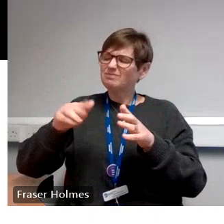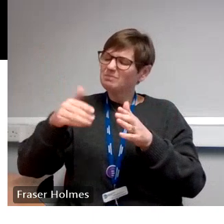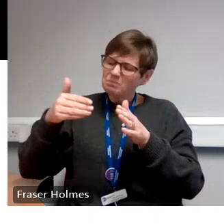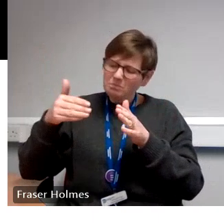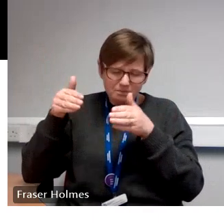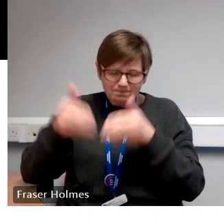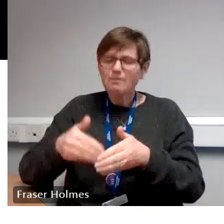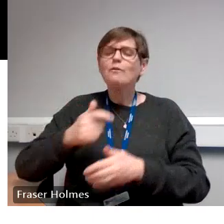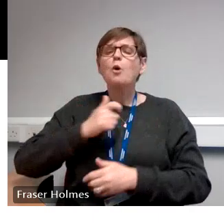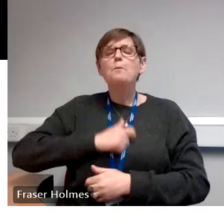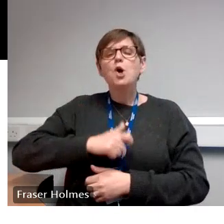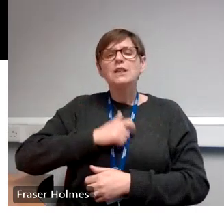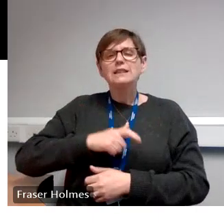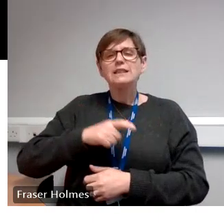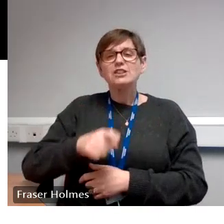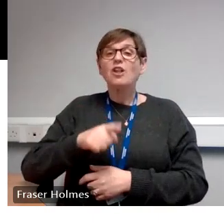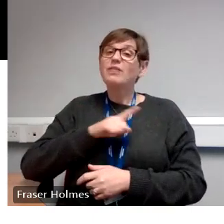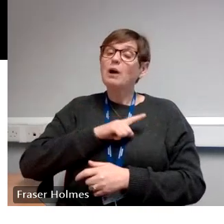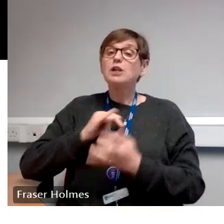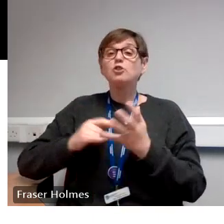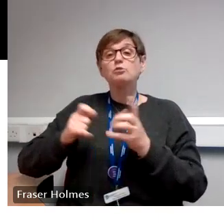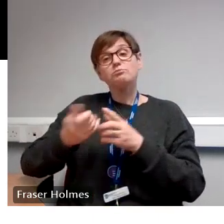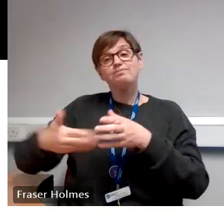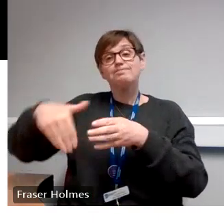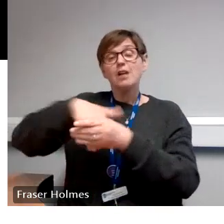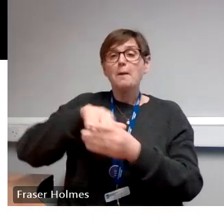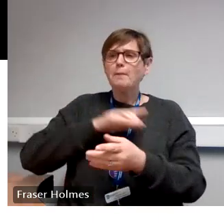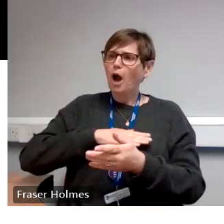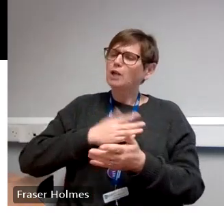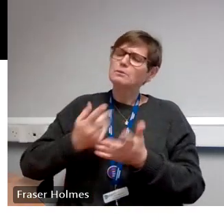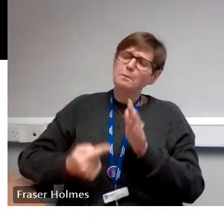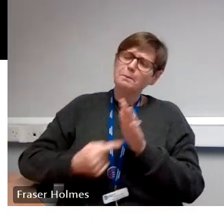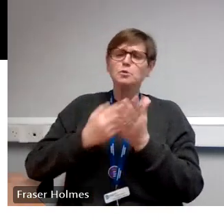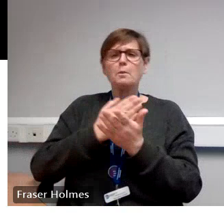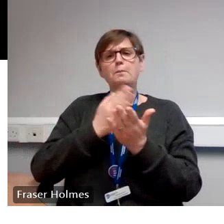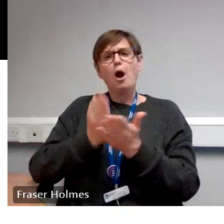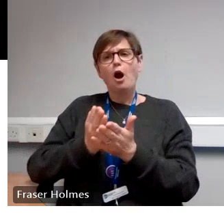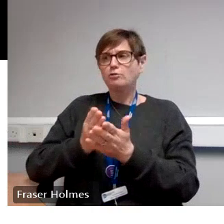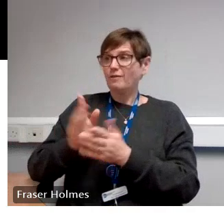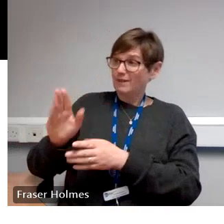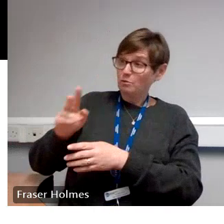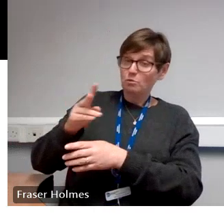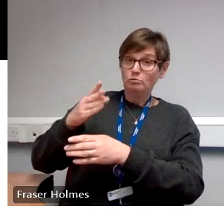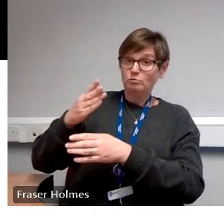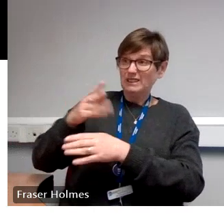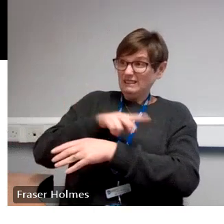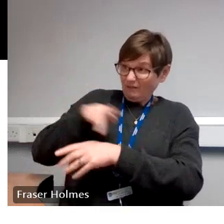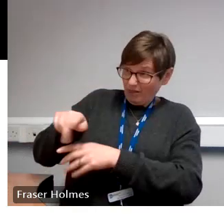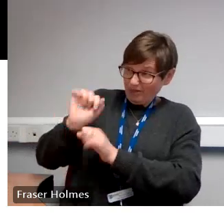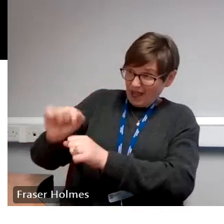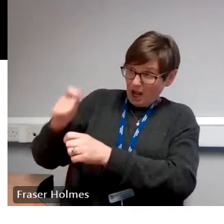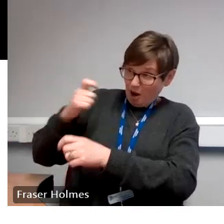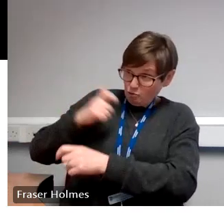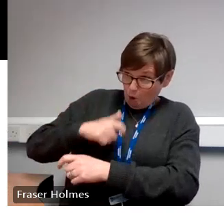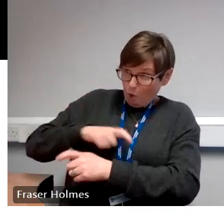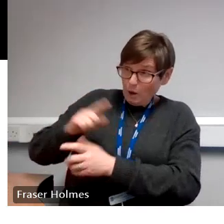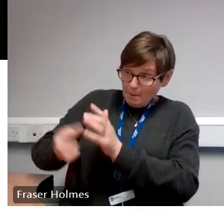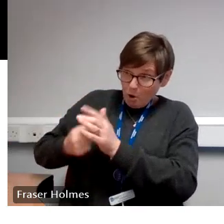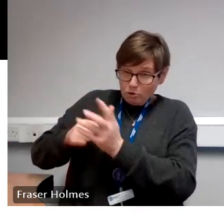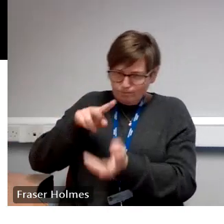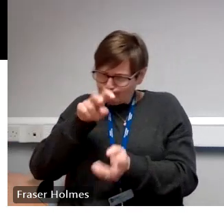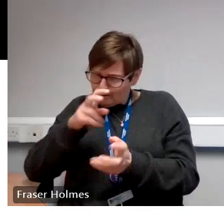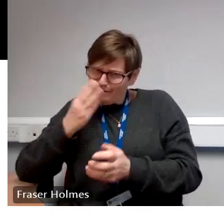prescribing forms part of that agenda, because it's a central part of that worker's role is to listen to the patient and find out what is going